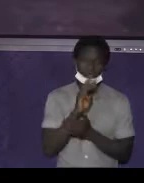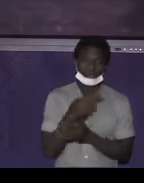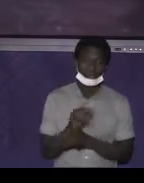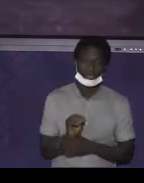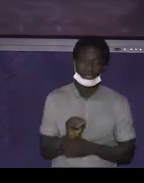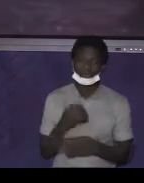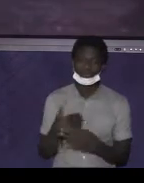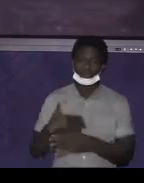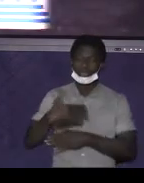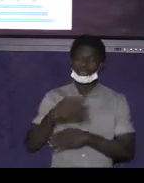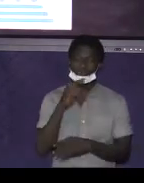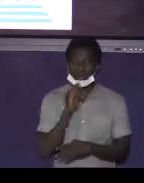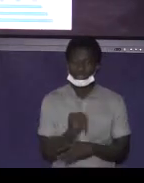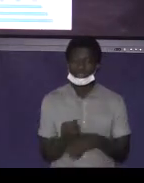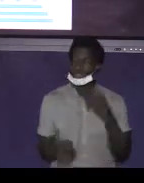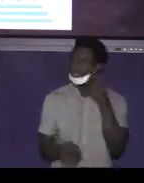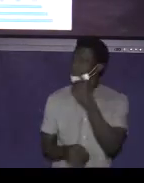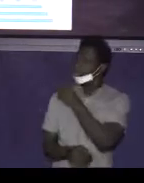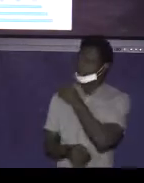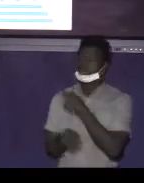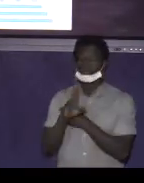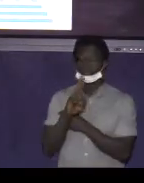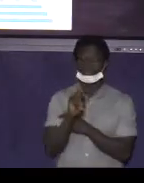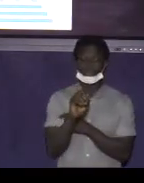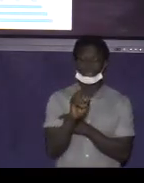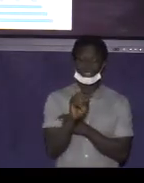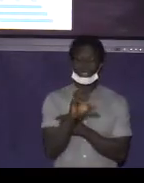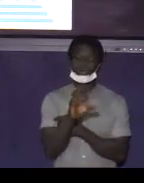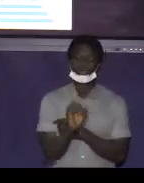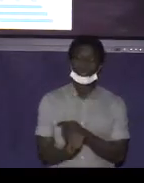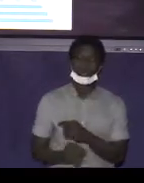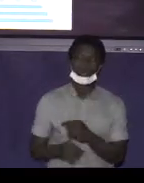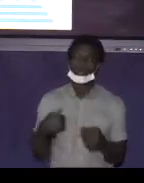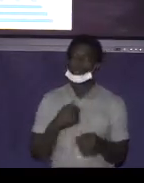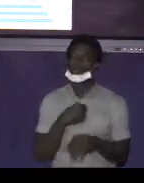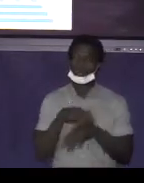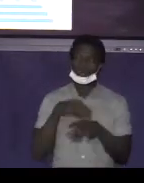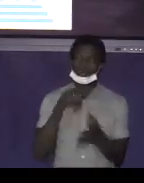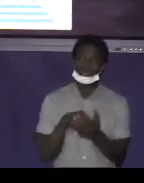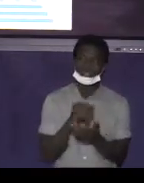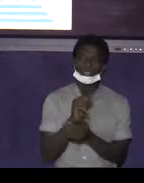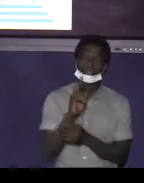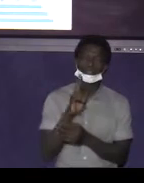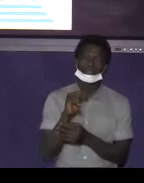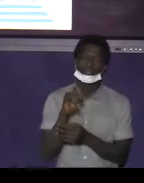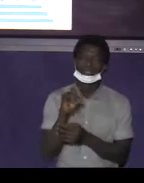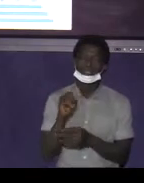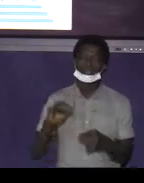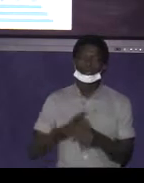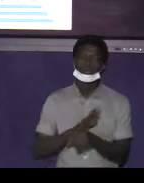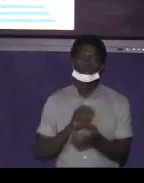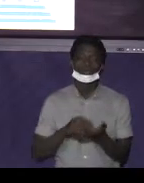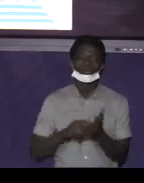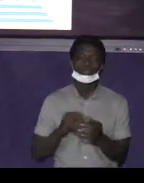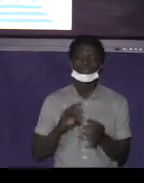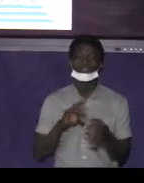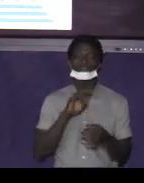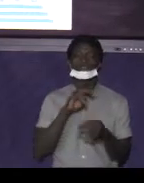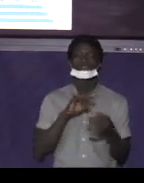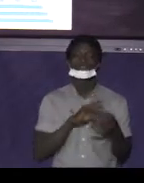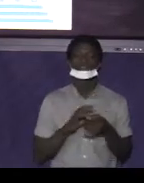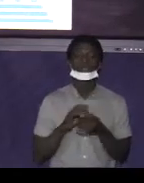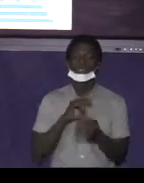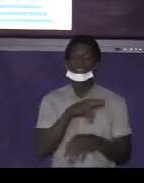WHO. Next one is UNESCO. UNESCO, we call it UNESCO. The full meaning,